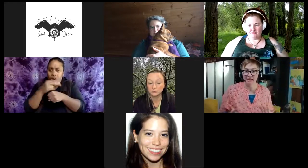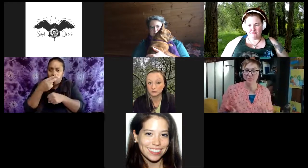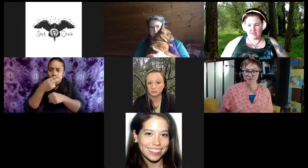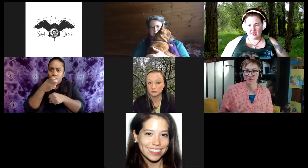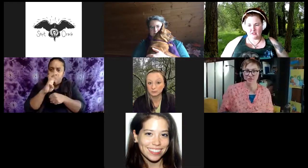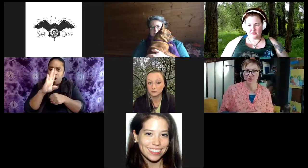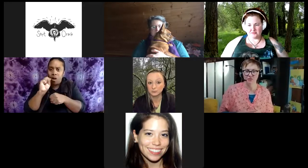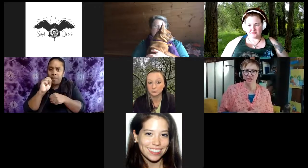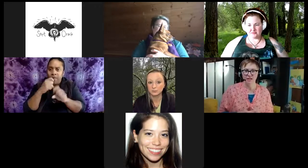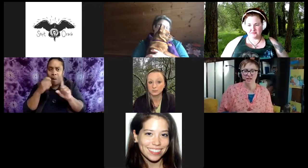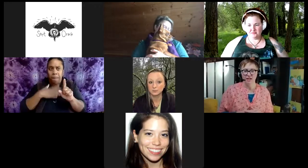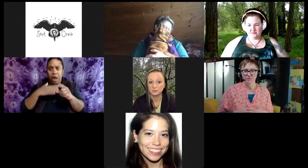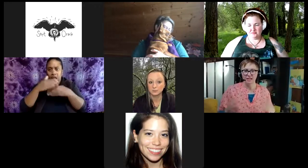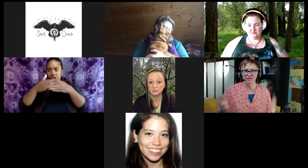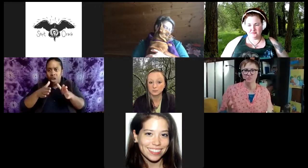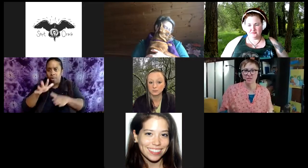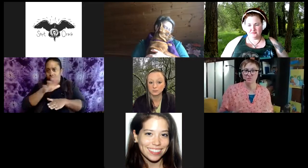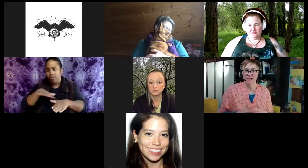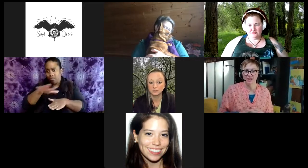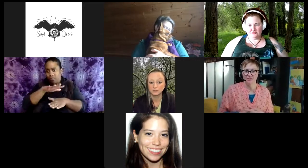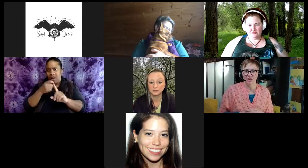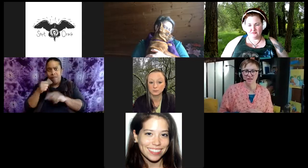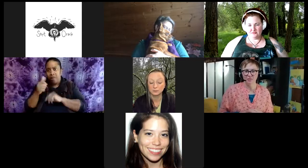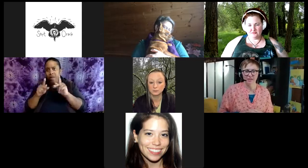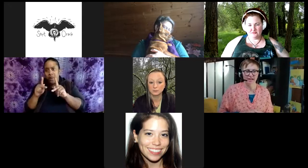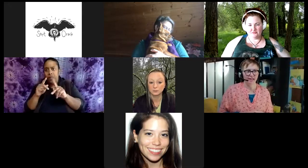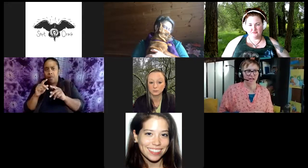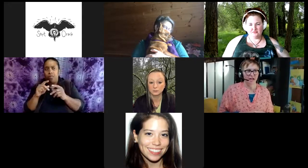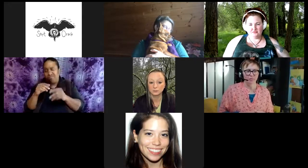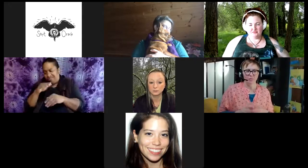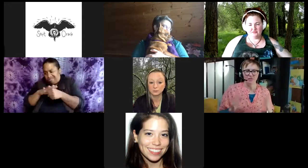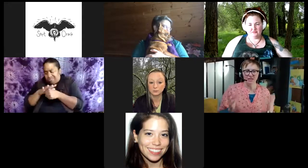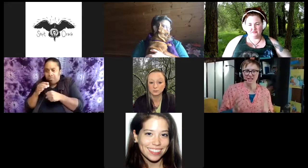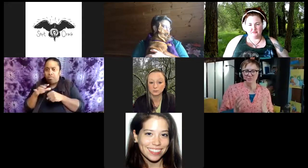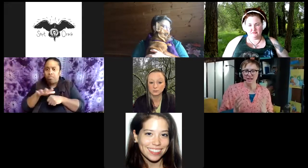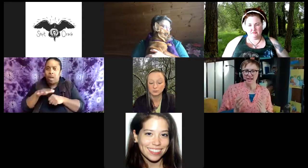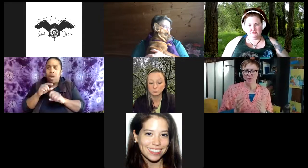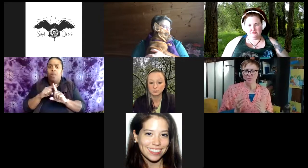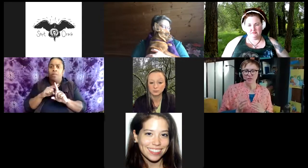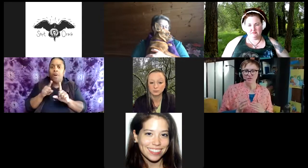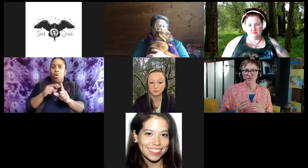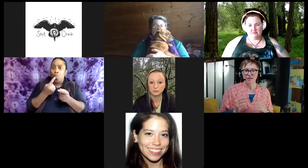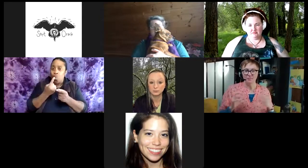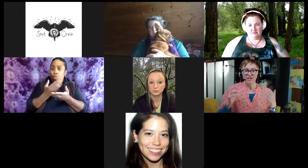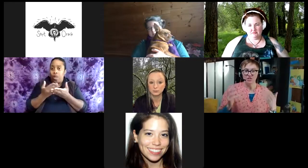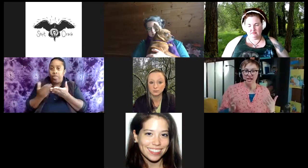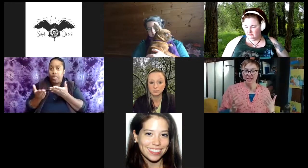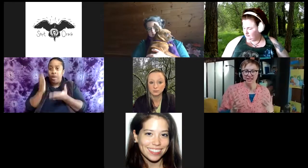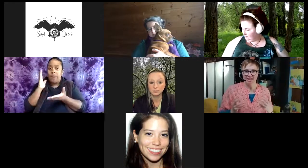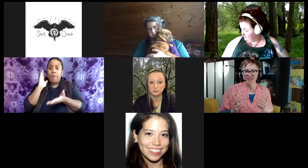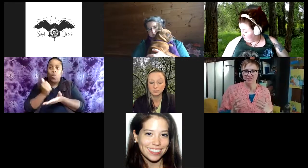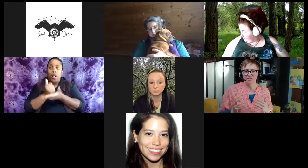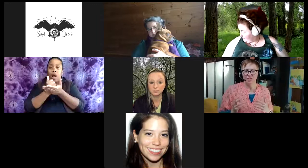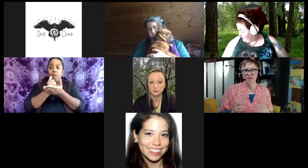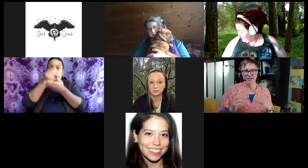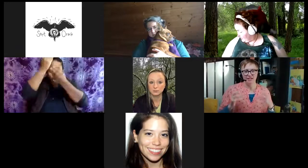my neighborhood, you know, with that, getting something that's right nearby. But one thing that might help with channeling